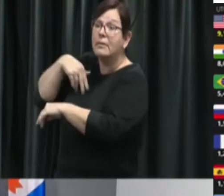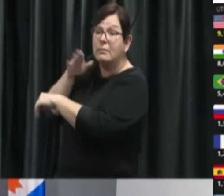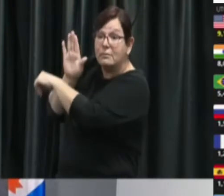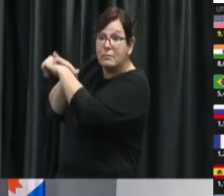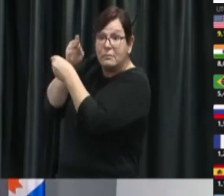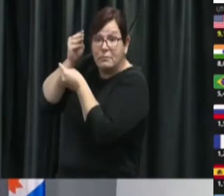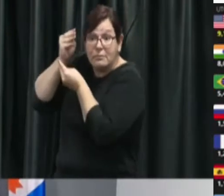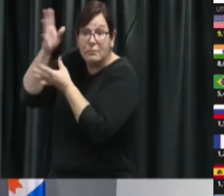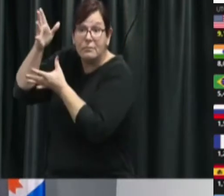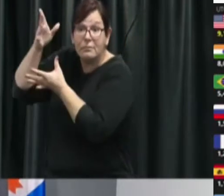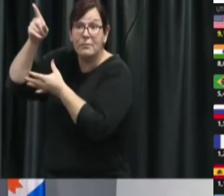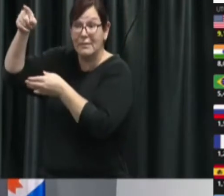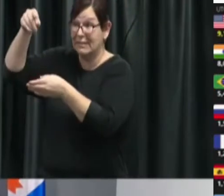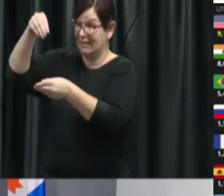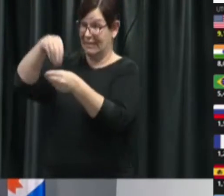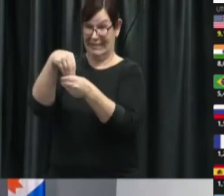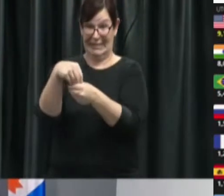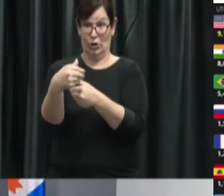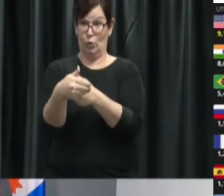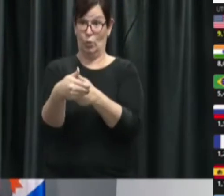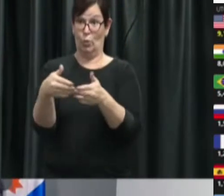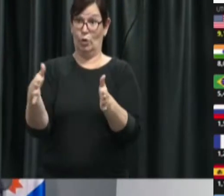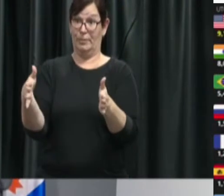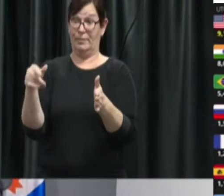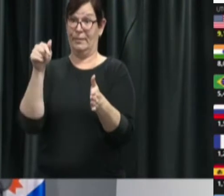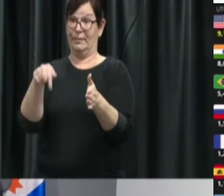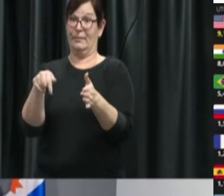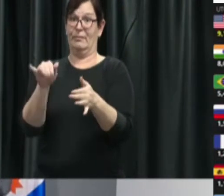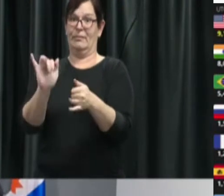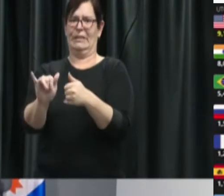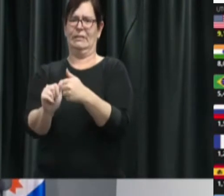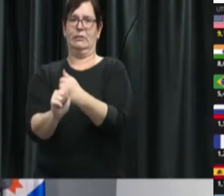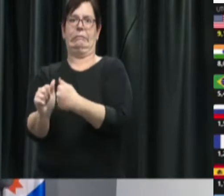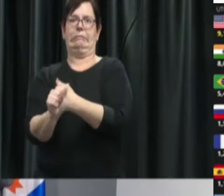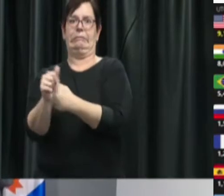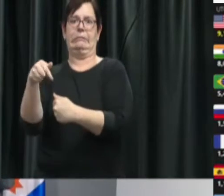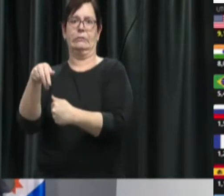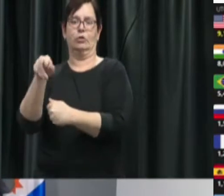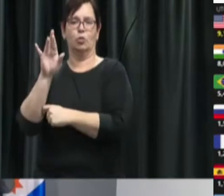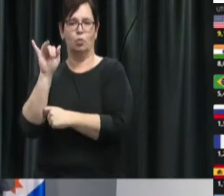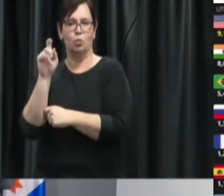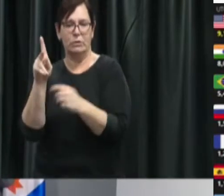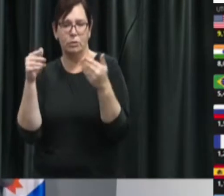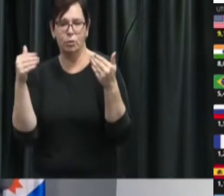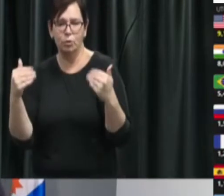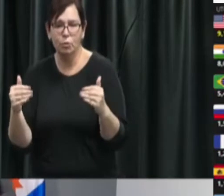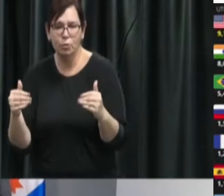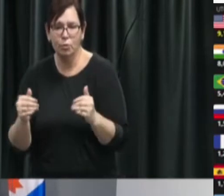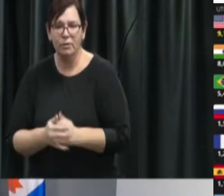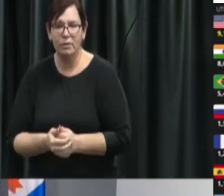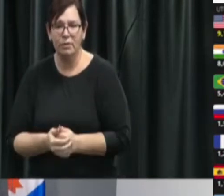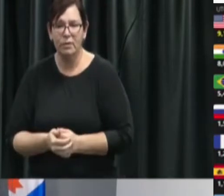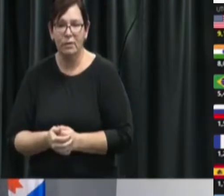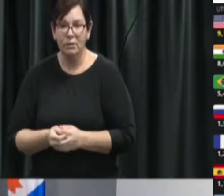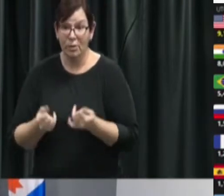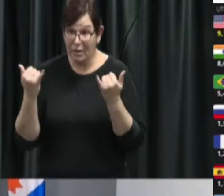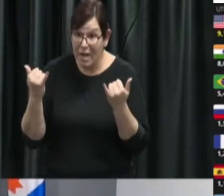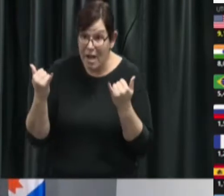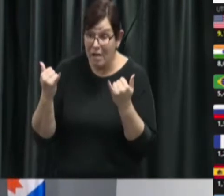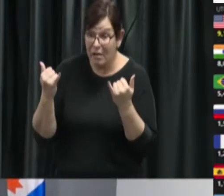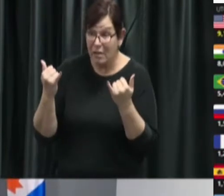particular that perhaps formed more of a danger to public health. But I'm not presuming upon that still being the case today or anything else. I'm not a